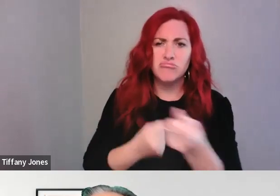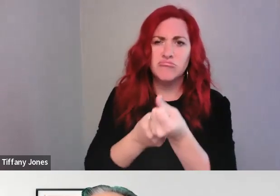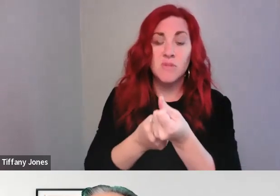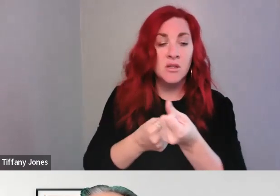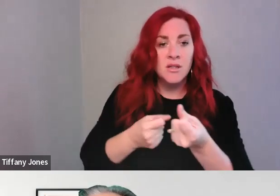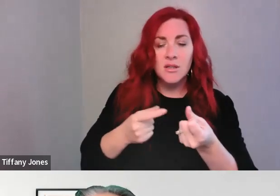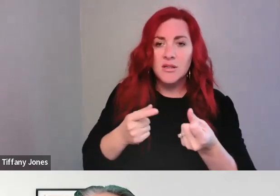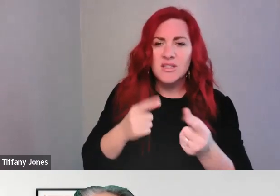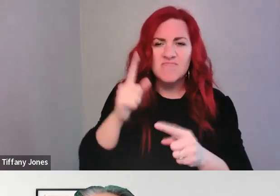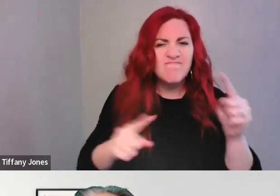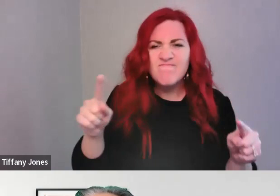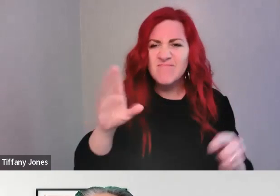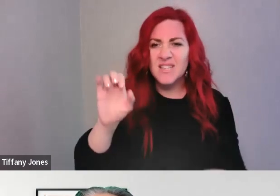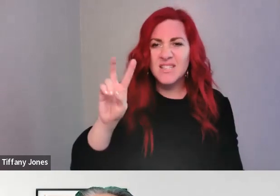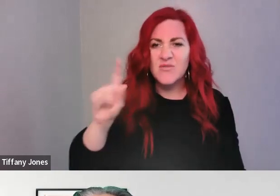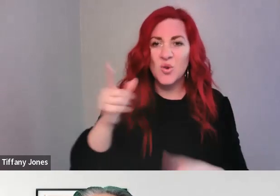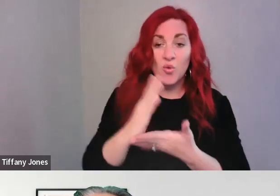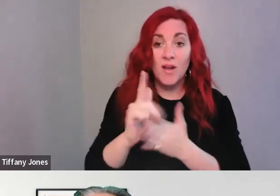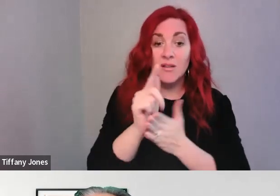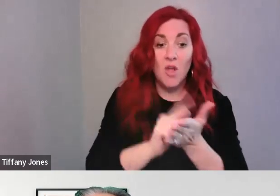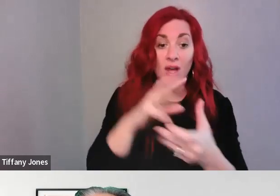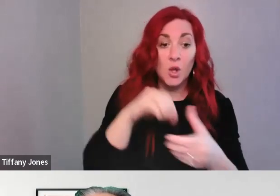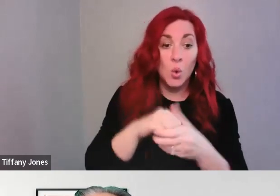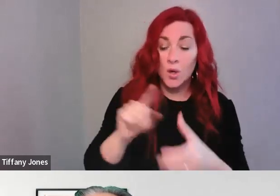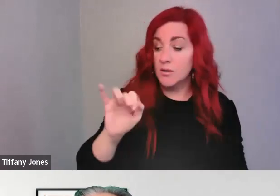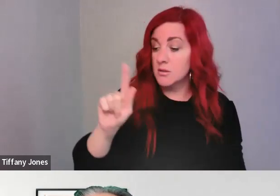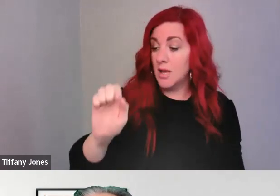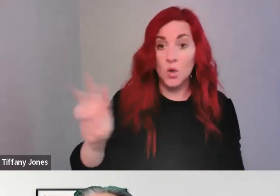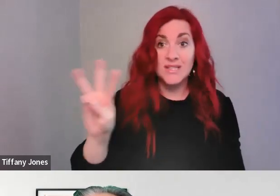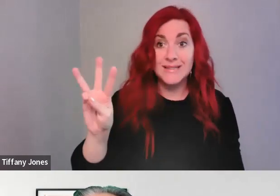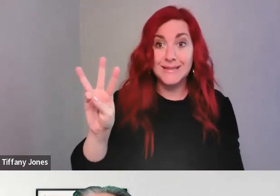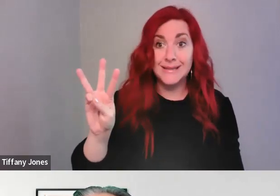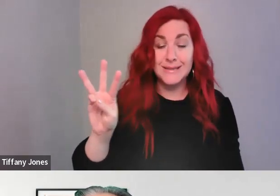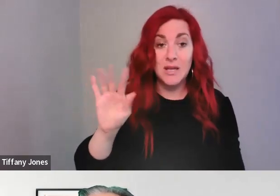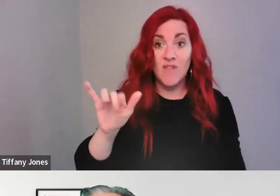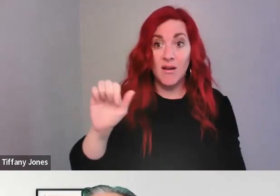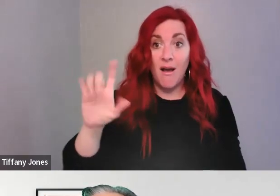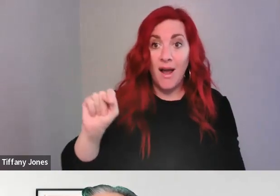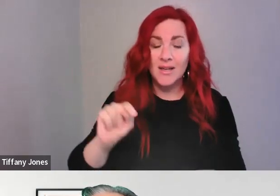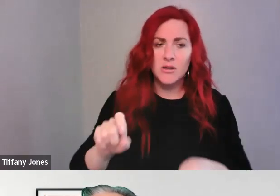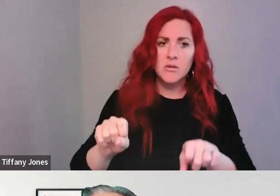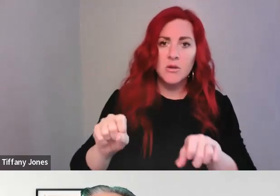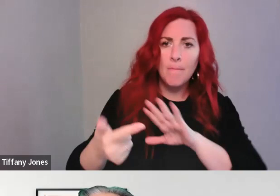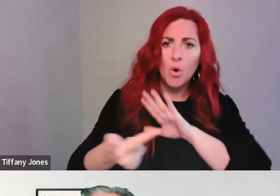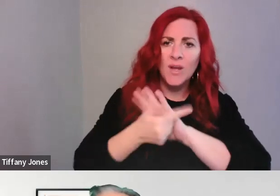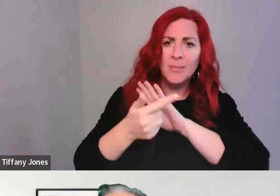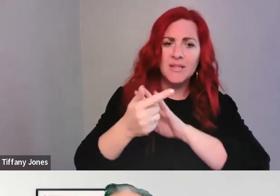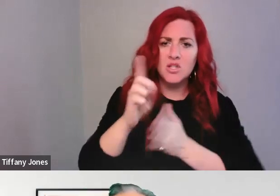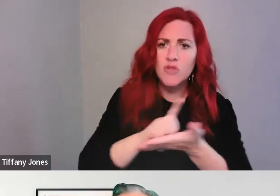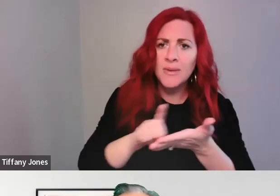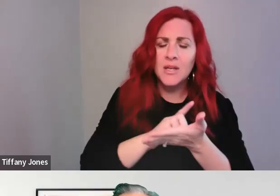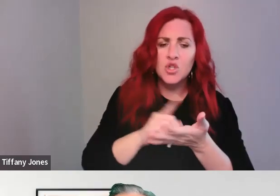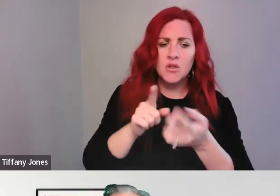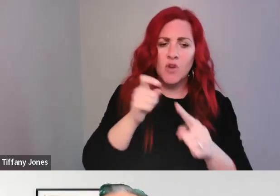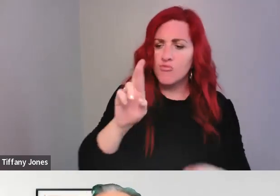laws, including Title VI of the Civil Rights Act, which prohibits discrimination on the basis of race or national